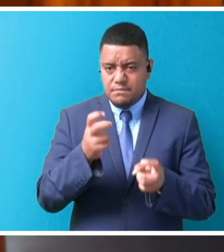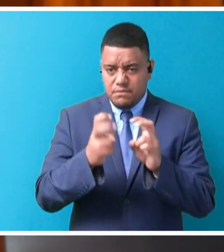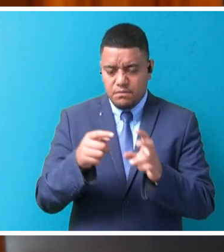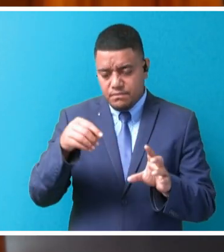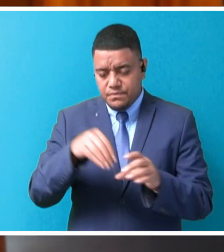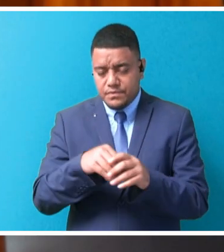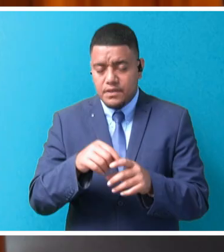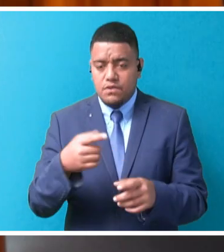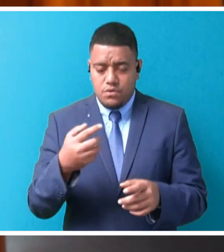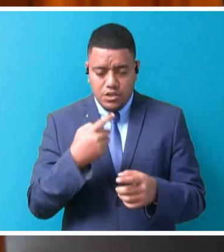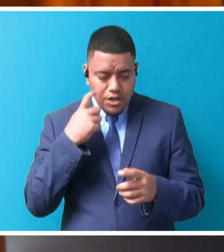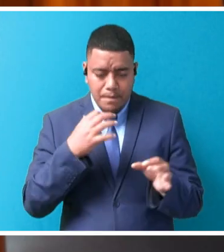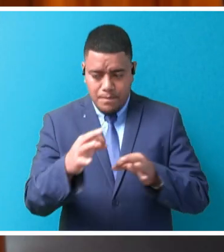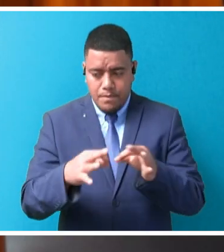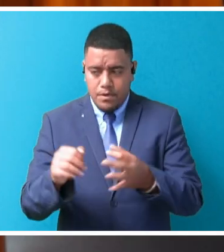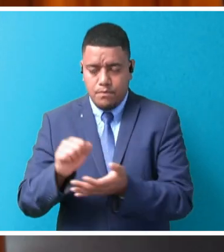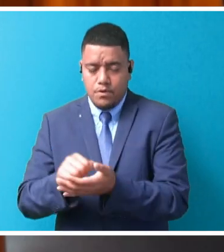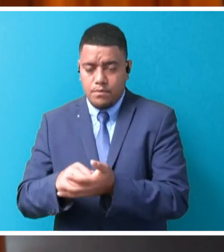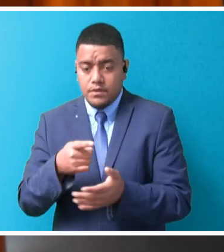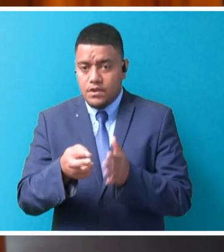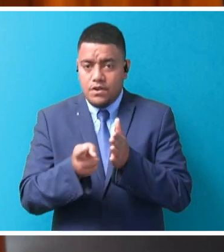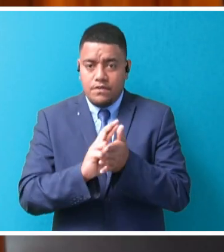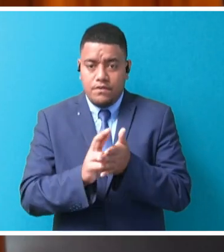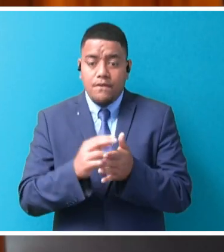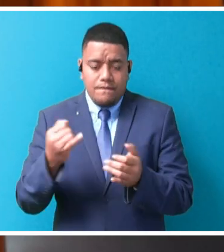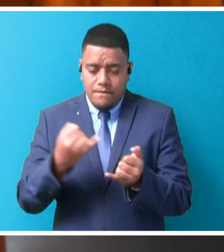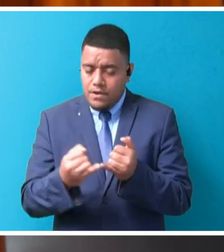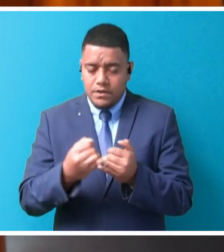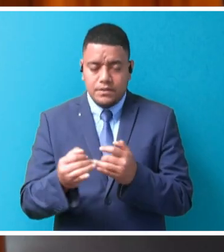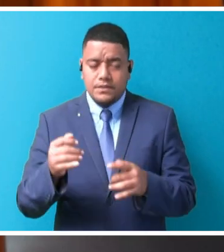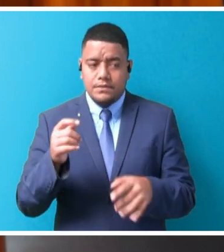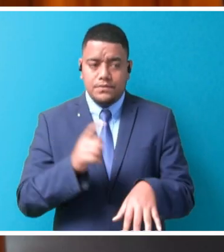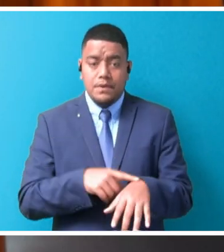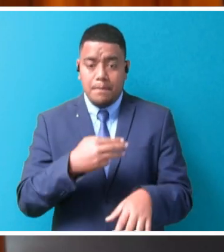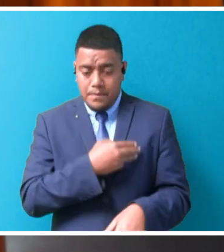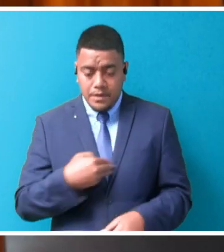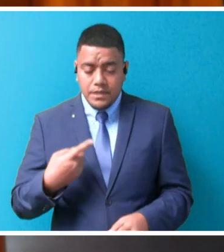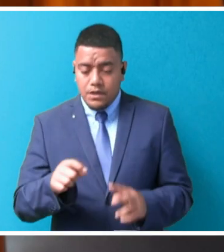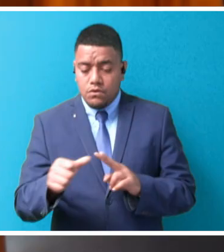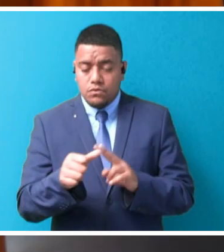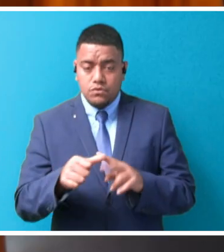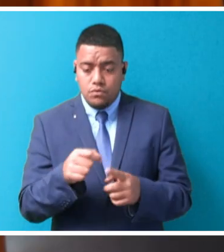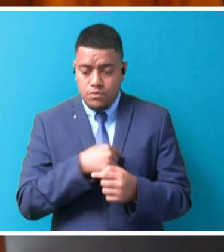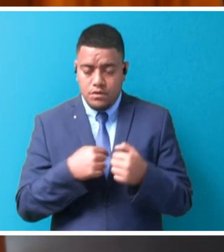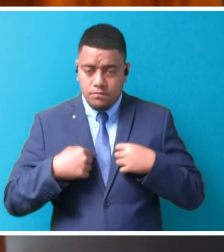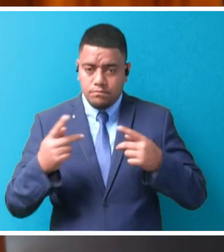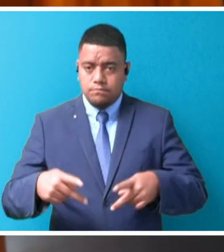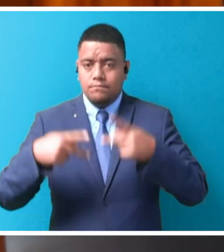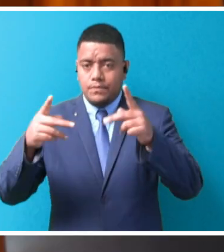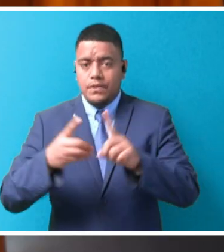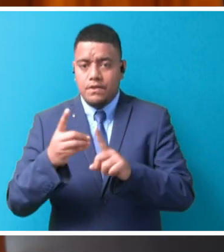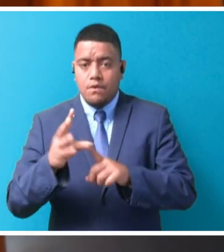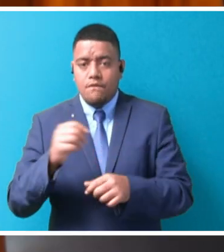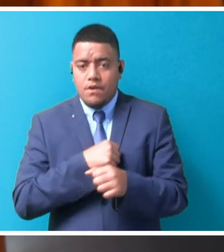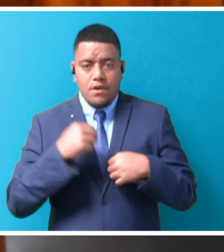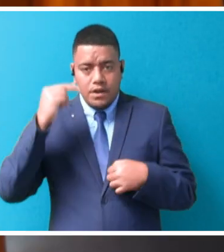rural development framework. This review is timely for the ministry as well as we progress with the development of our